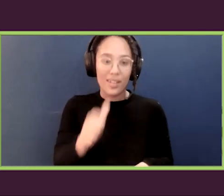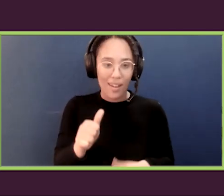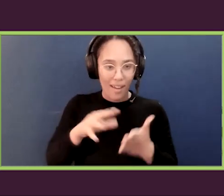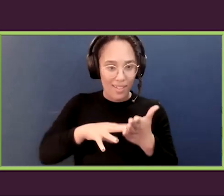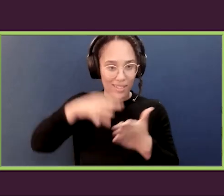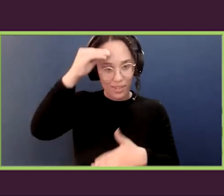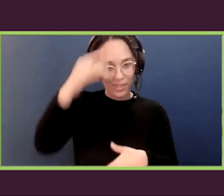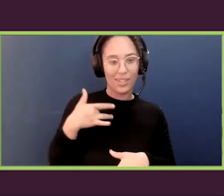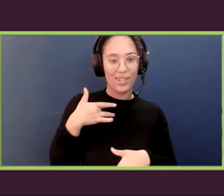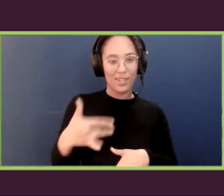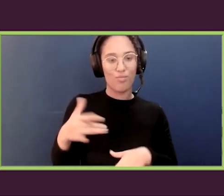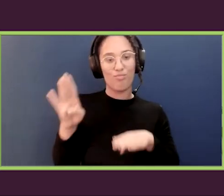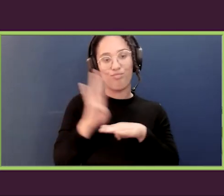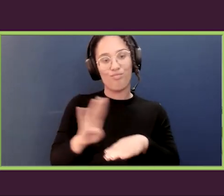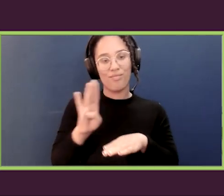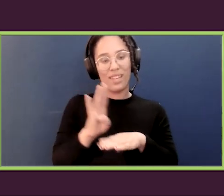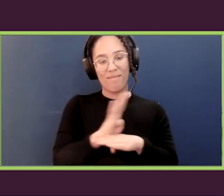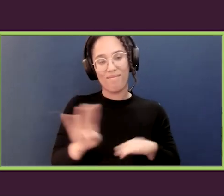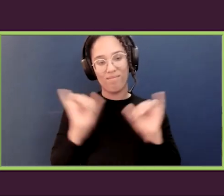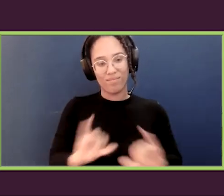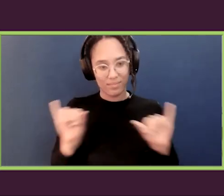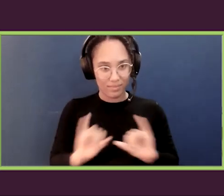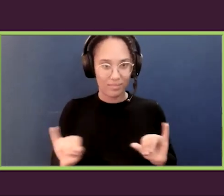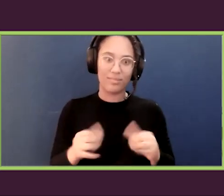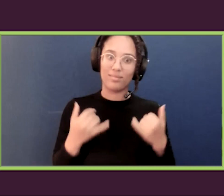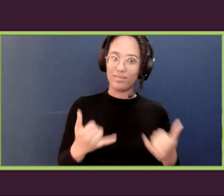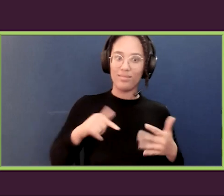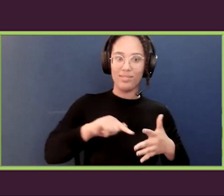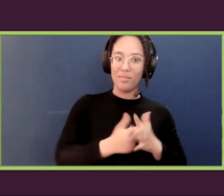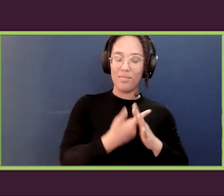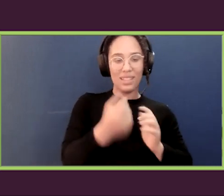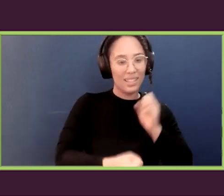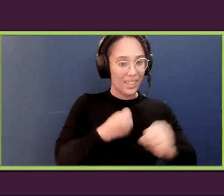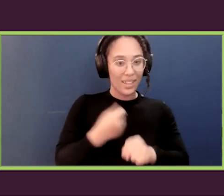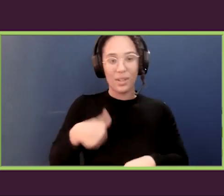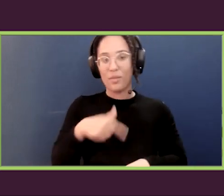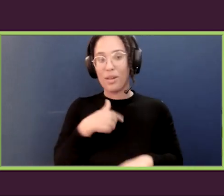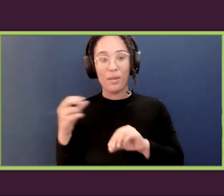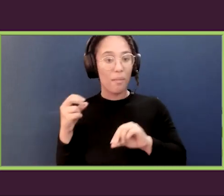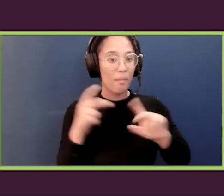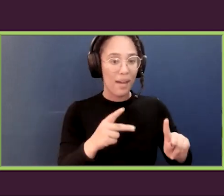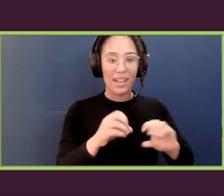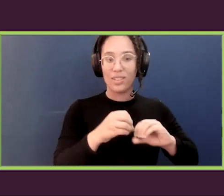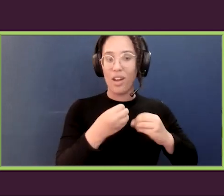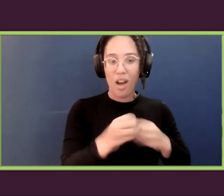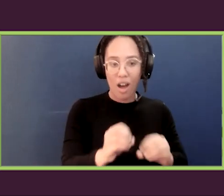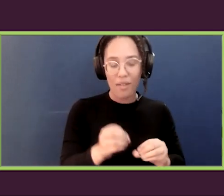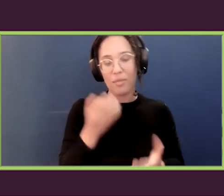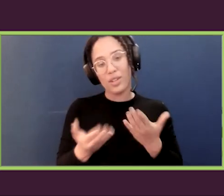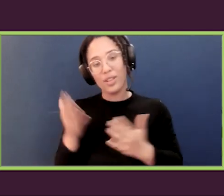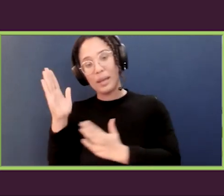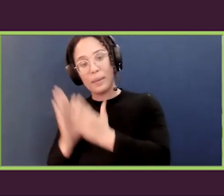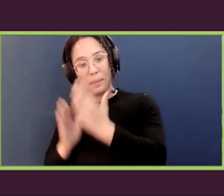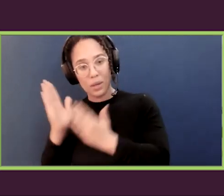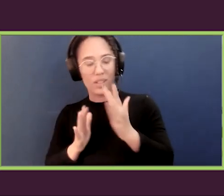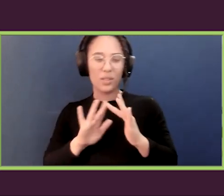already going through our emails, rolling back into the office, physical or virtual, and already wondering, when